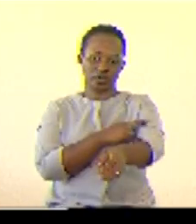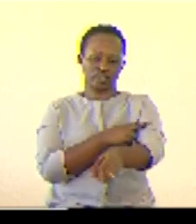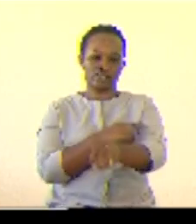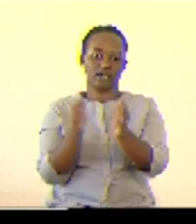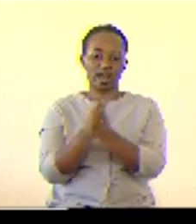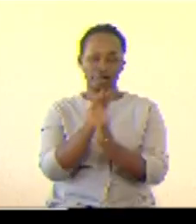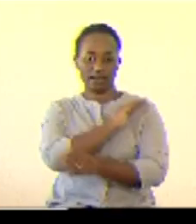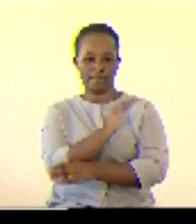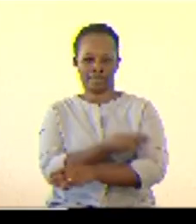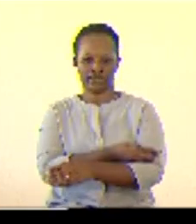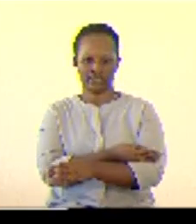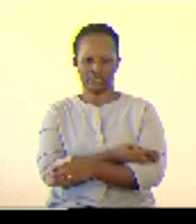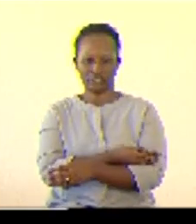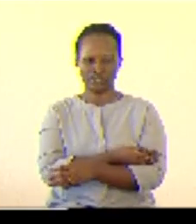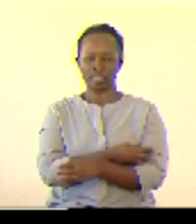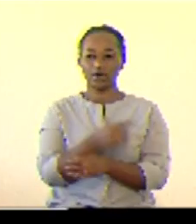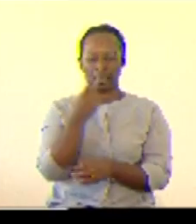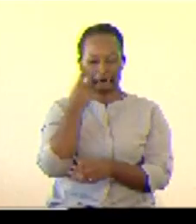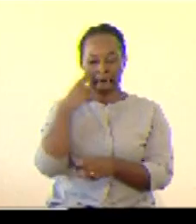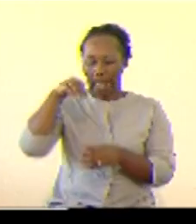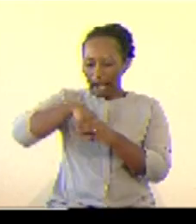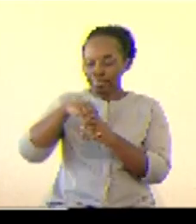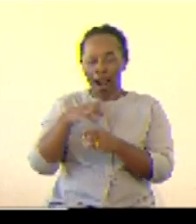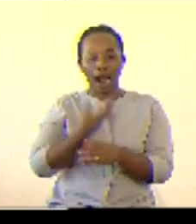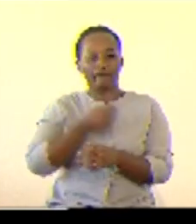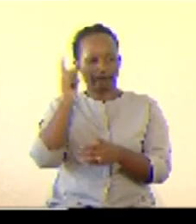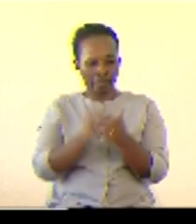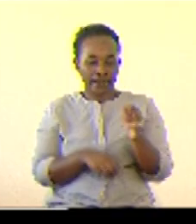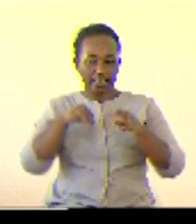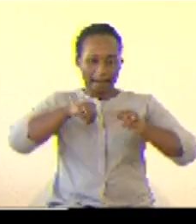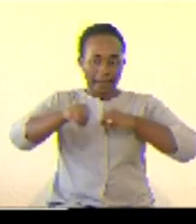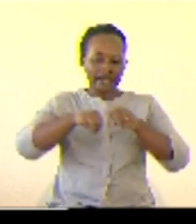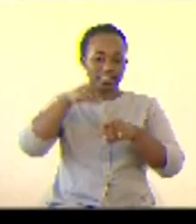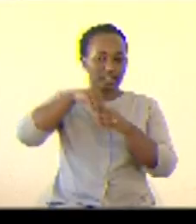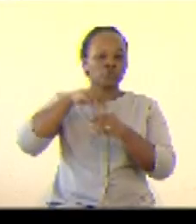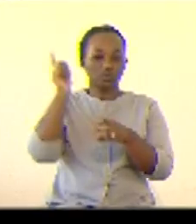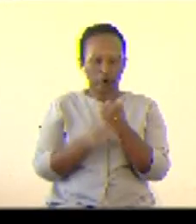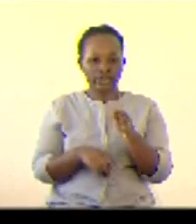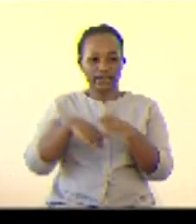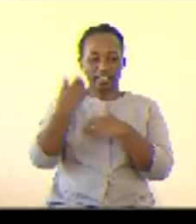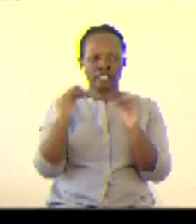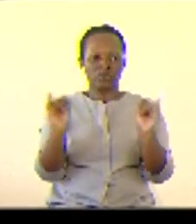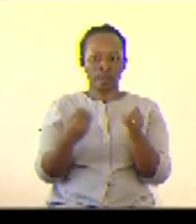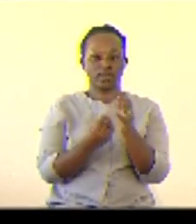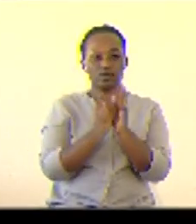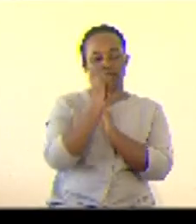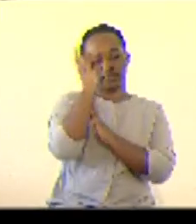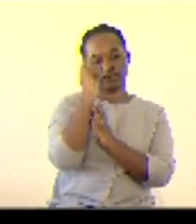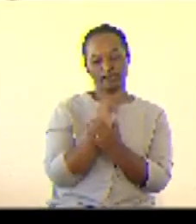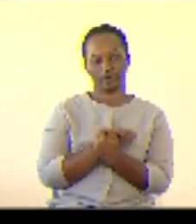capabilities. It looks at what it has internally, what it can manage internally, then it tries to develop them so that it grows and